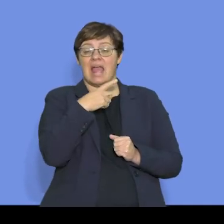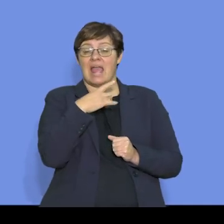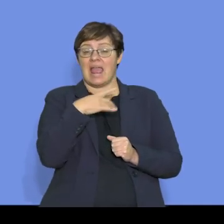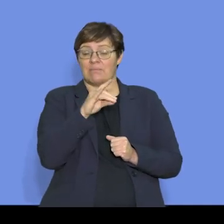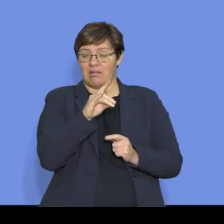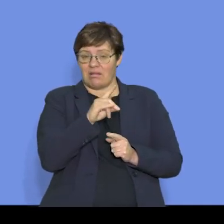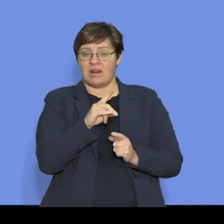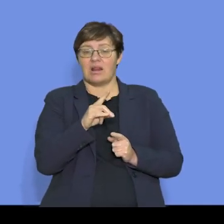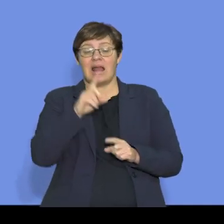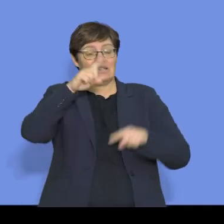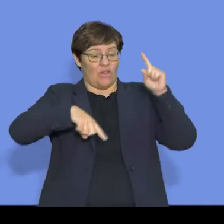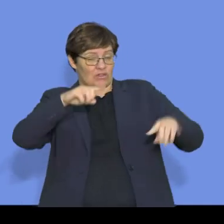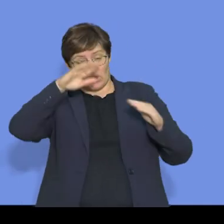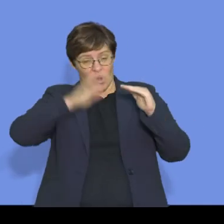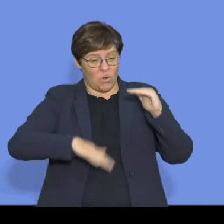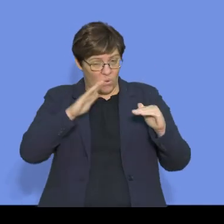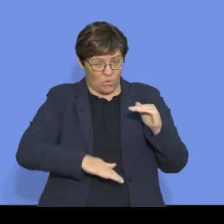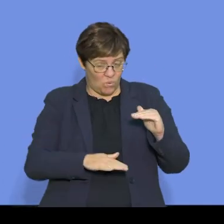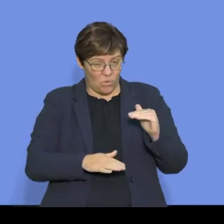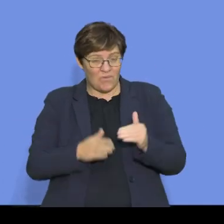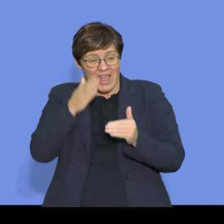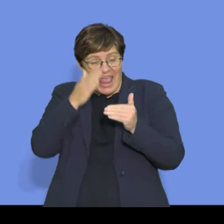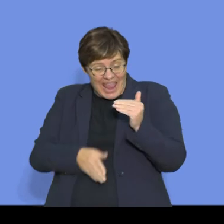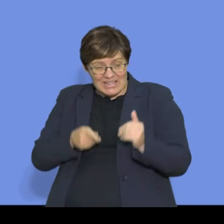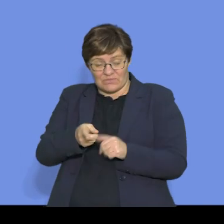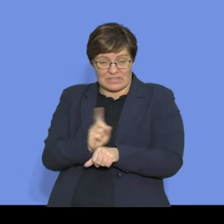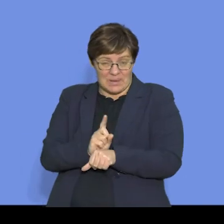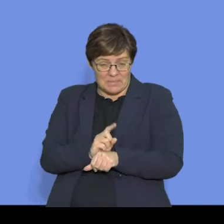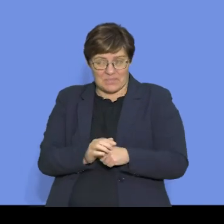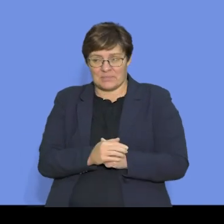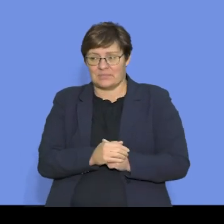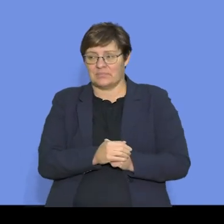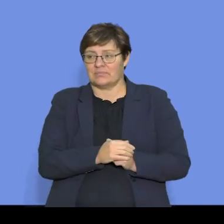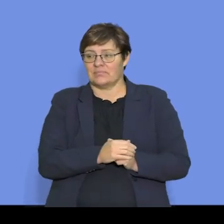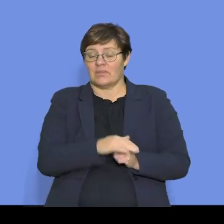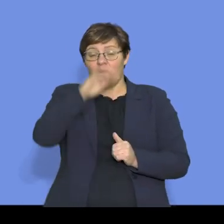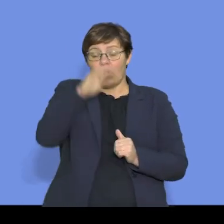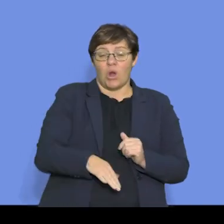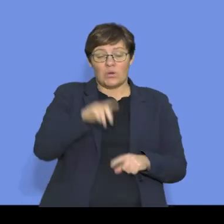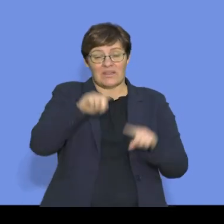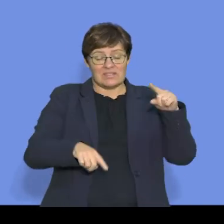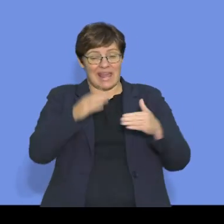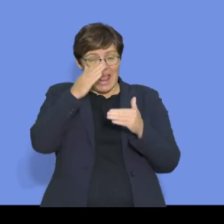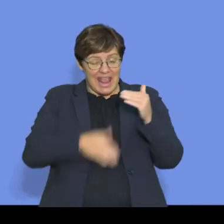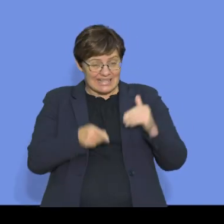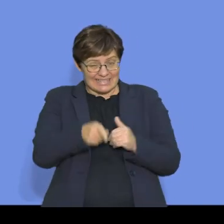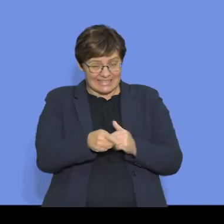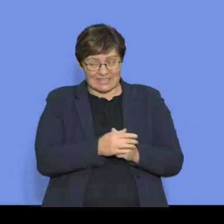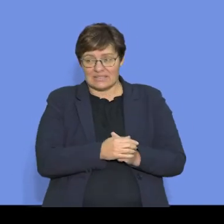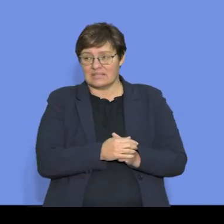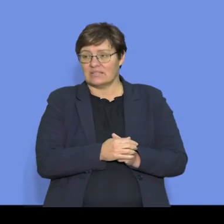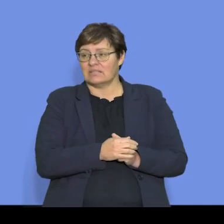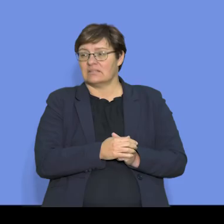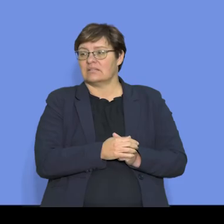animal group had the lowest diversity at the end of the Cretaceous? And remember, lowest diversity at the end of